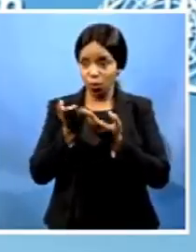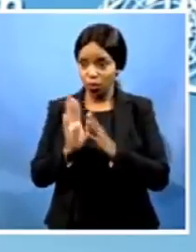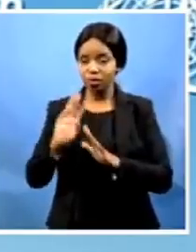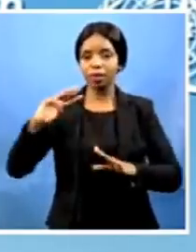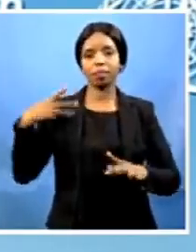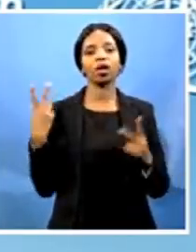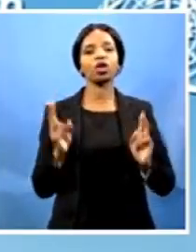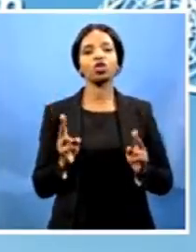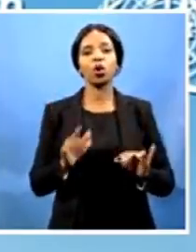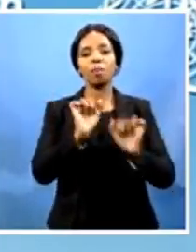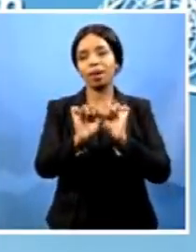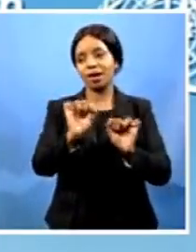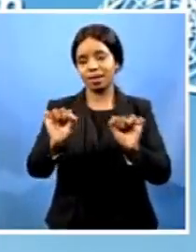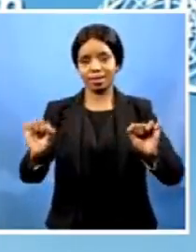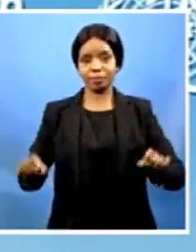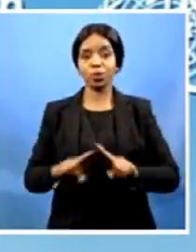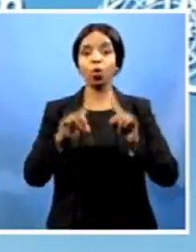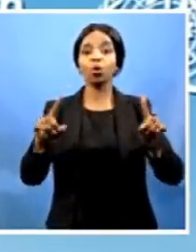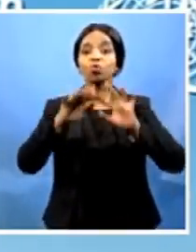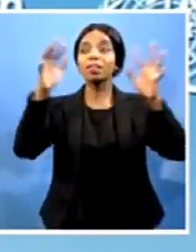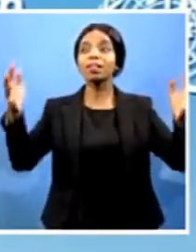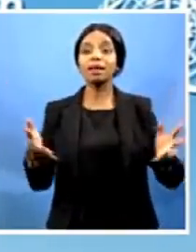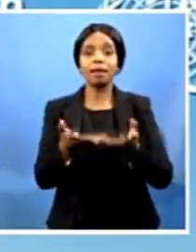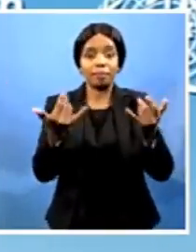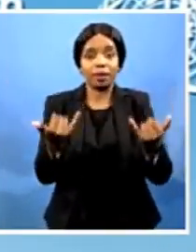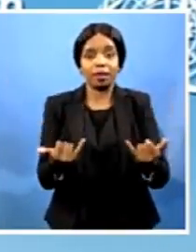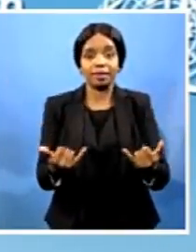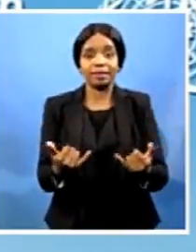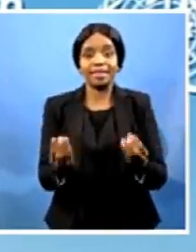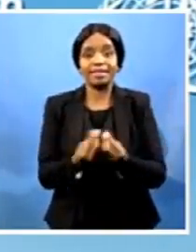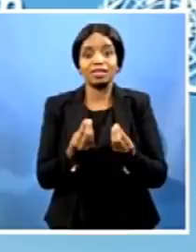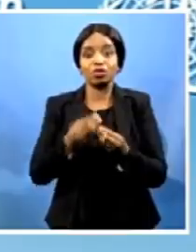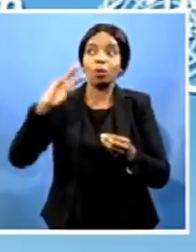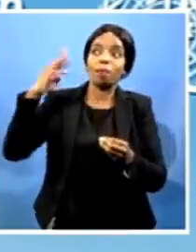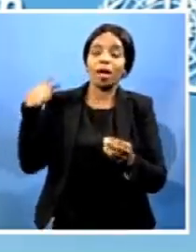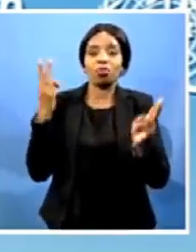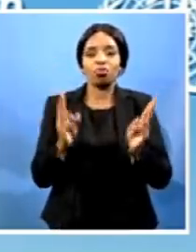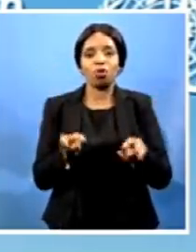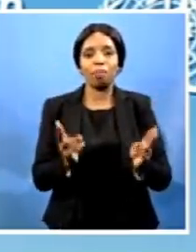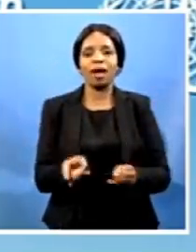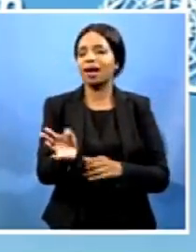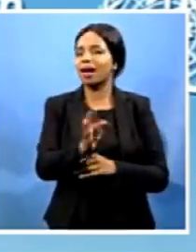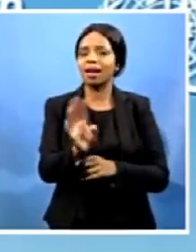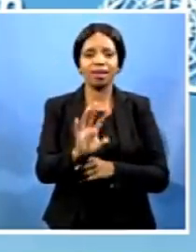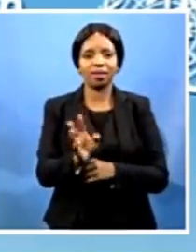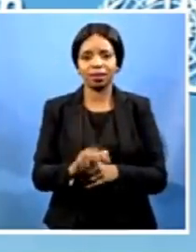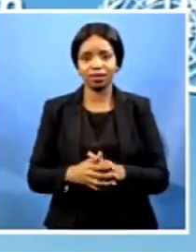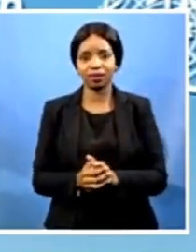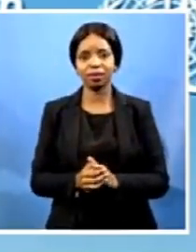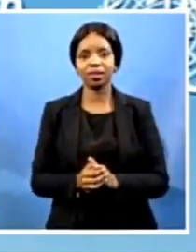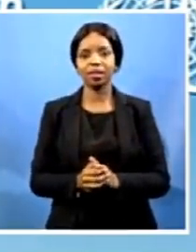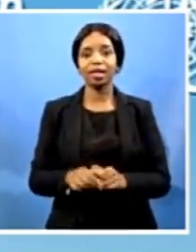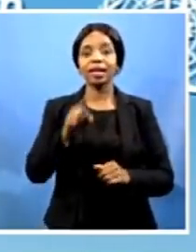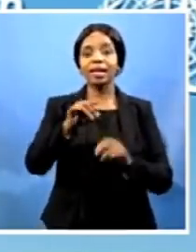were. There must be a new normal, a world that's healthier, safer, and better